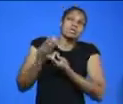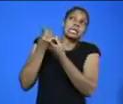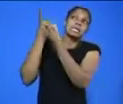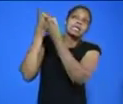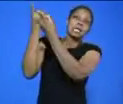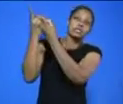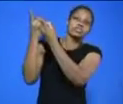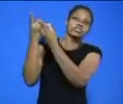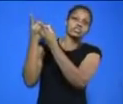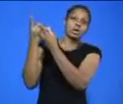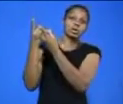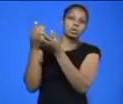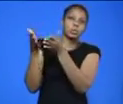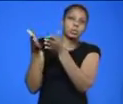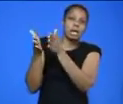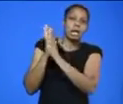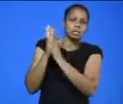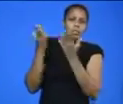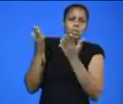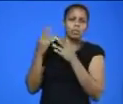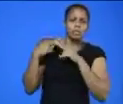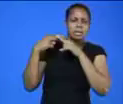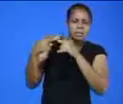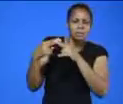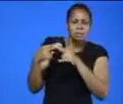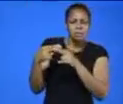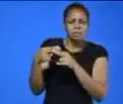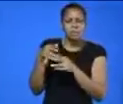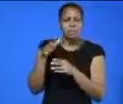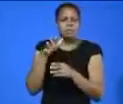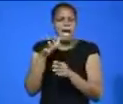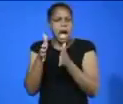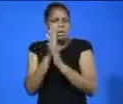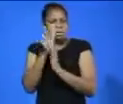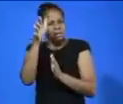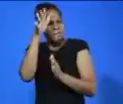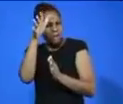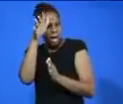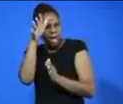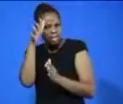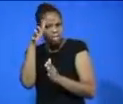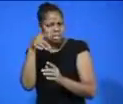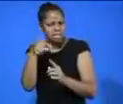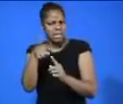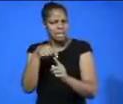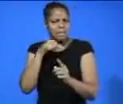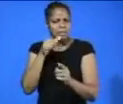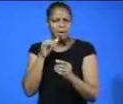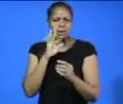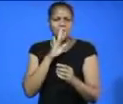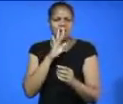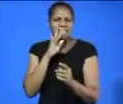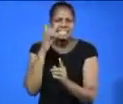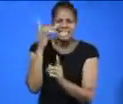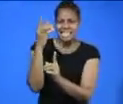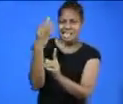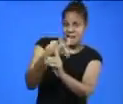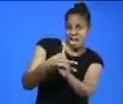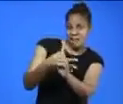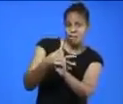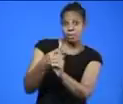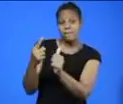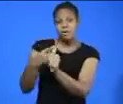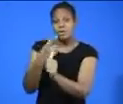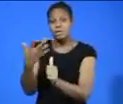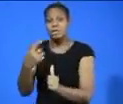asked, what shall we name him? Somebody said, ask his father. And then they said, but no, he hasn't spoken in 9 months. And the first